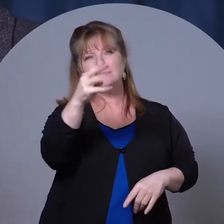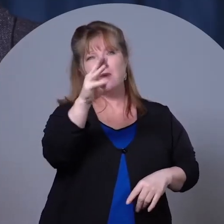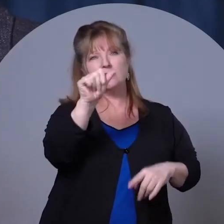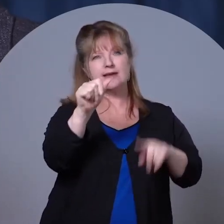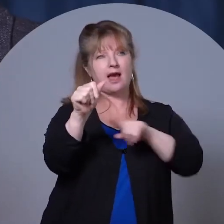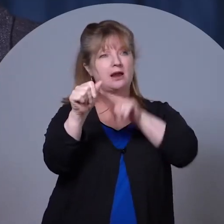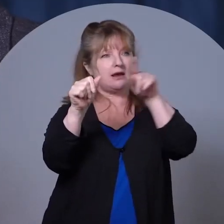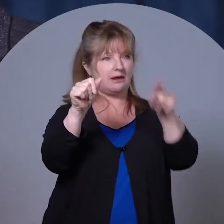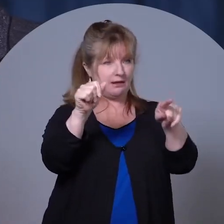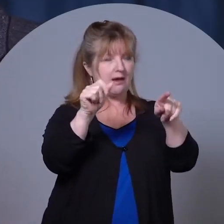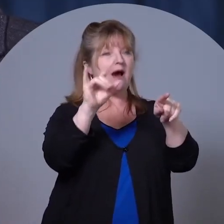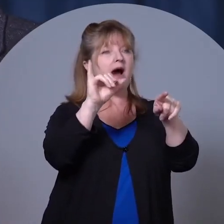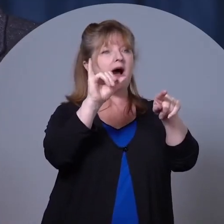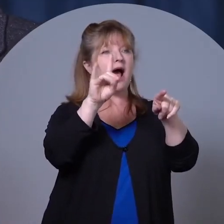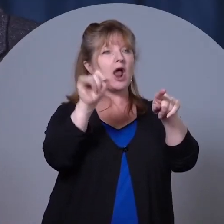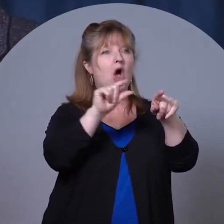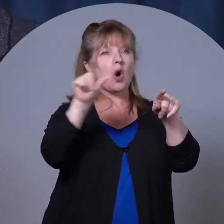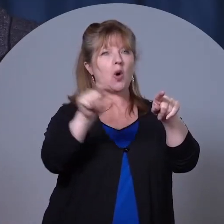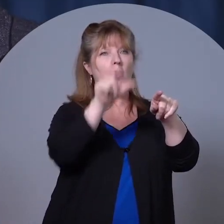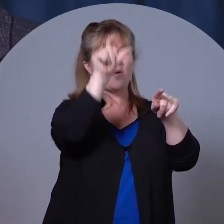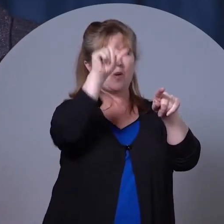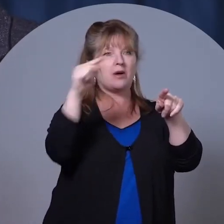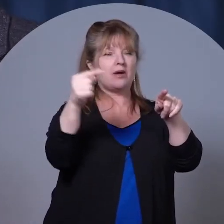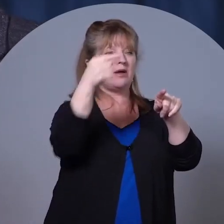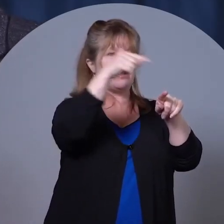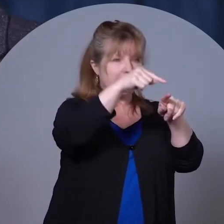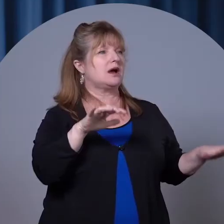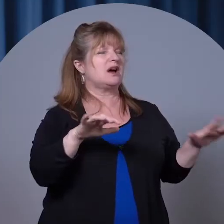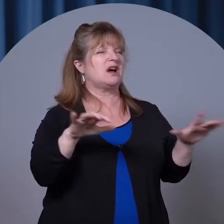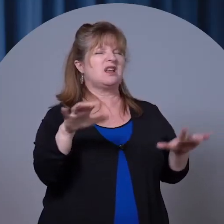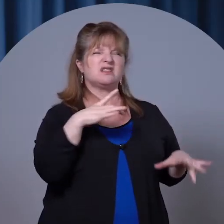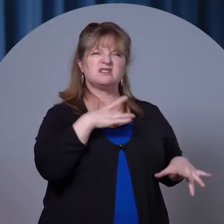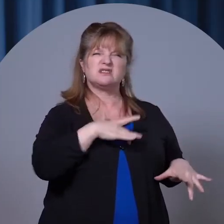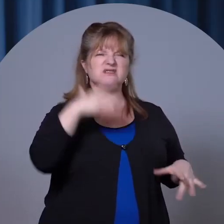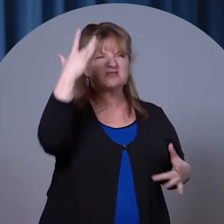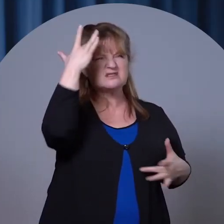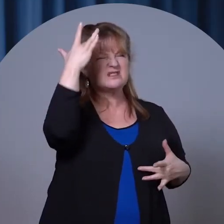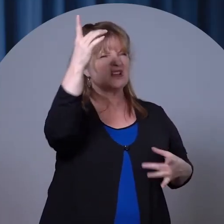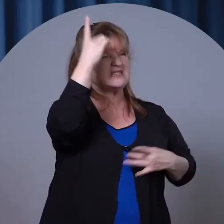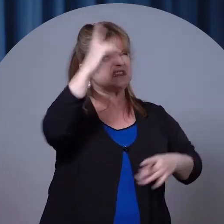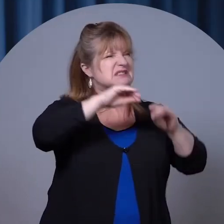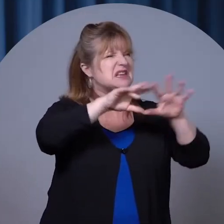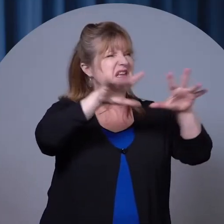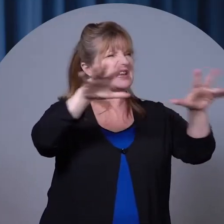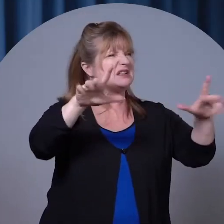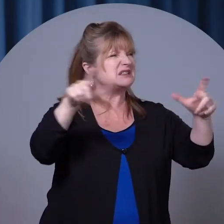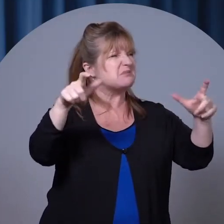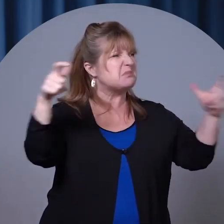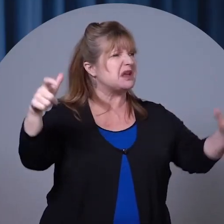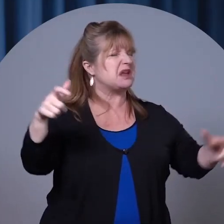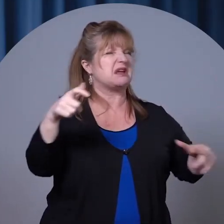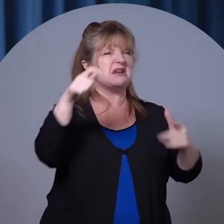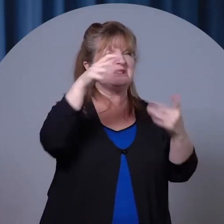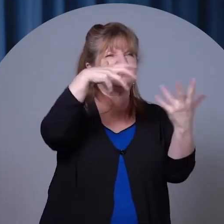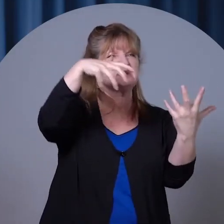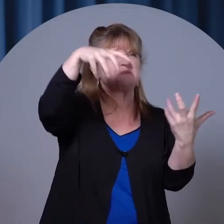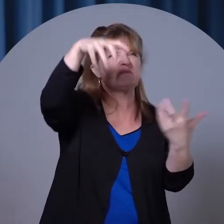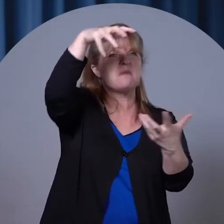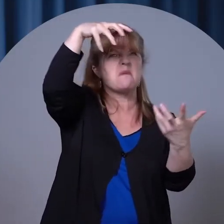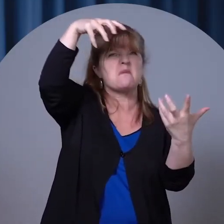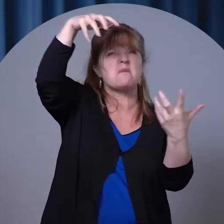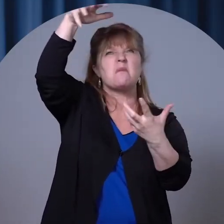now. It's a tough time for everyone, but for artists especially, I think, to come together like this for the Arts Awards means so much.